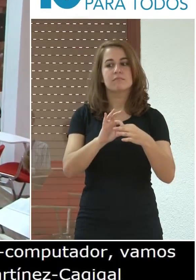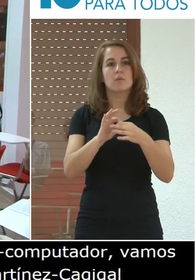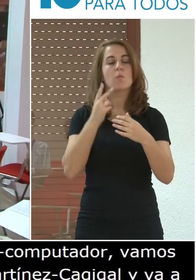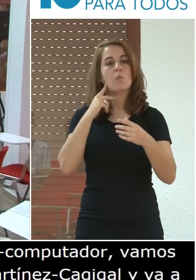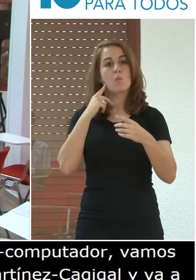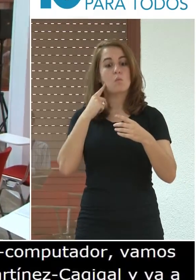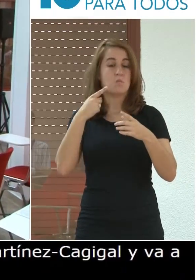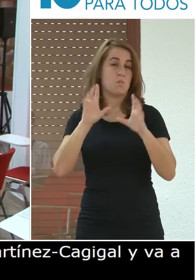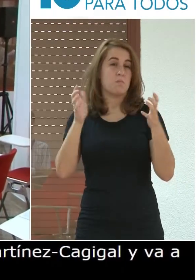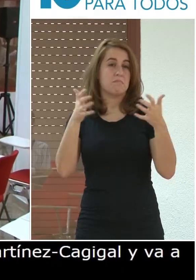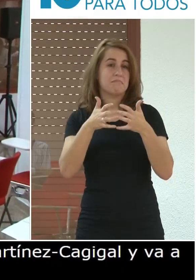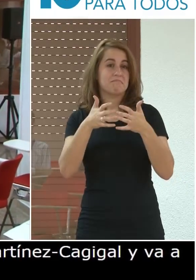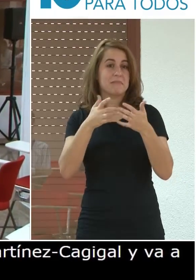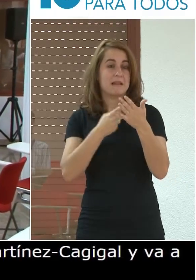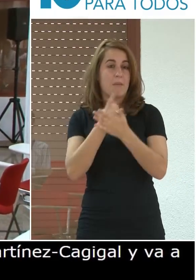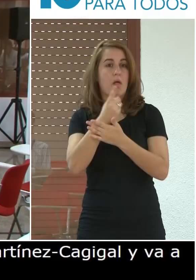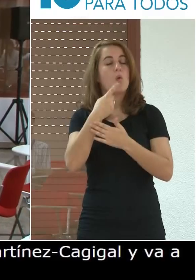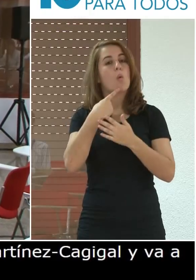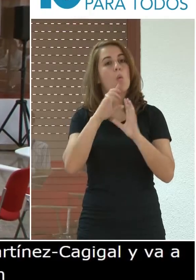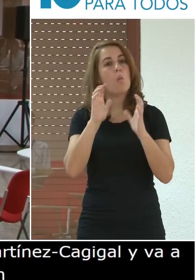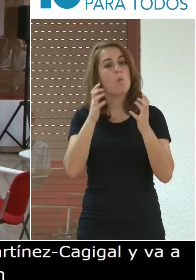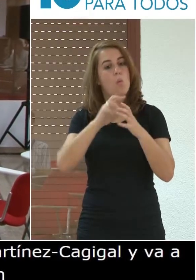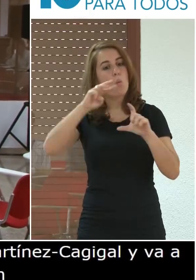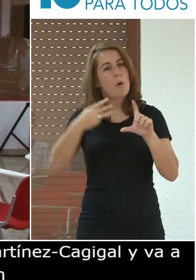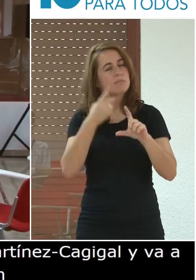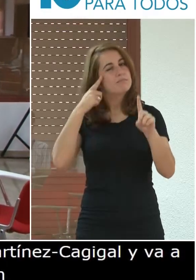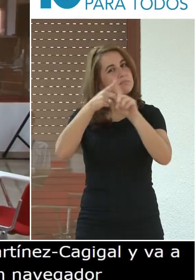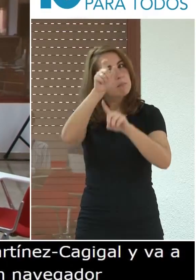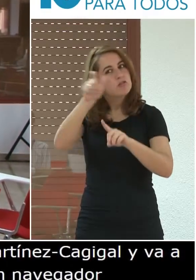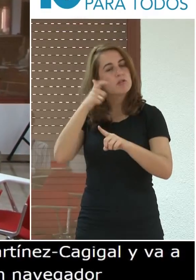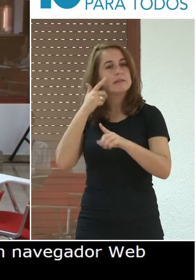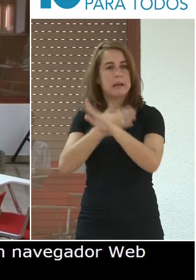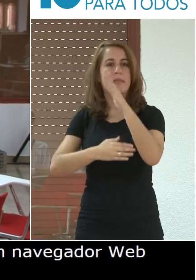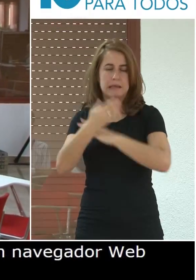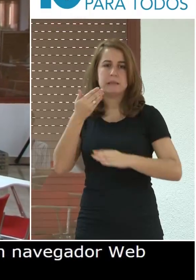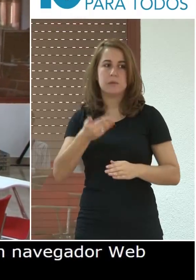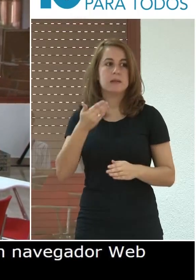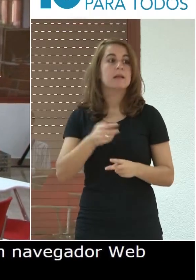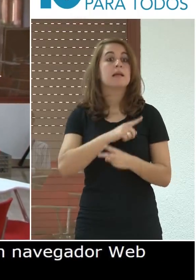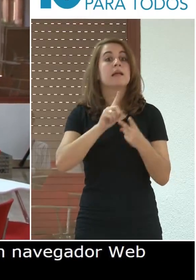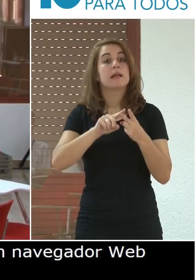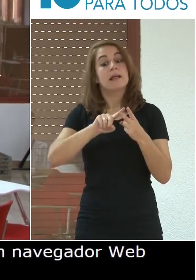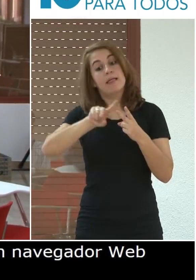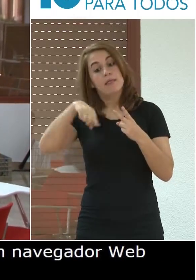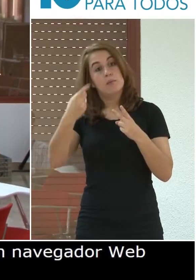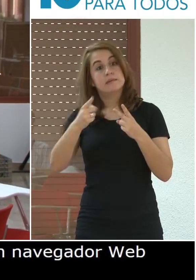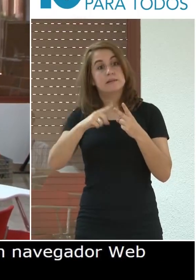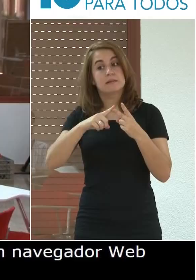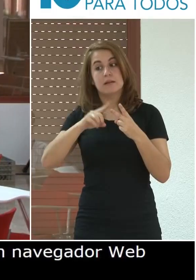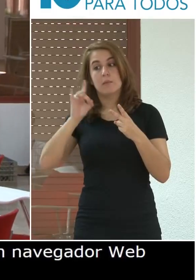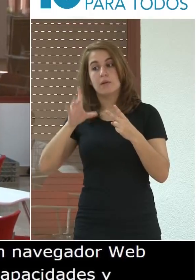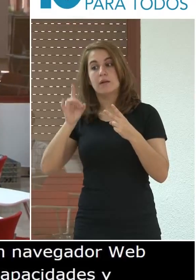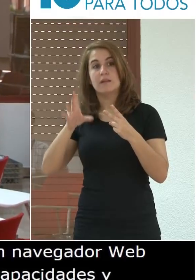regarding a web navigator, but geared for people with severe disabilities. And after